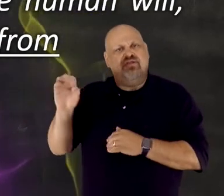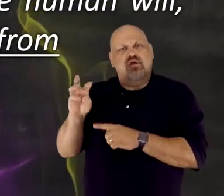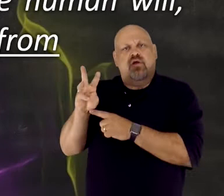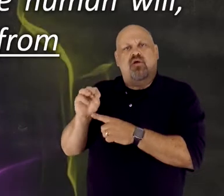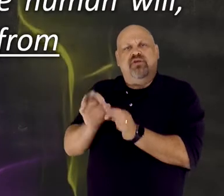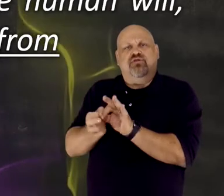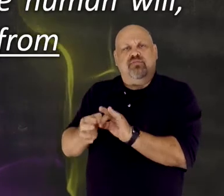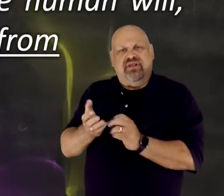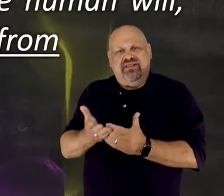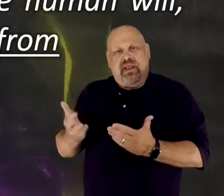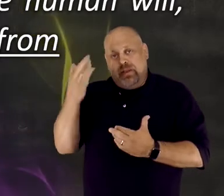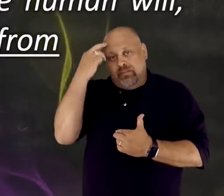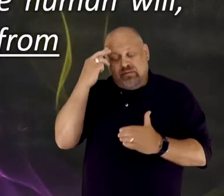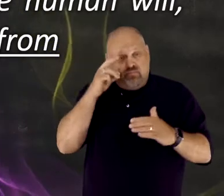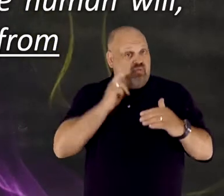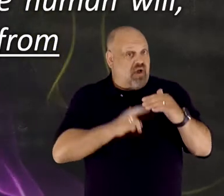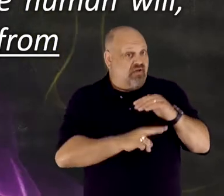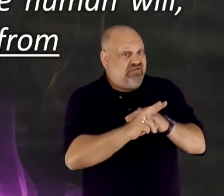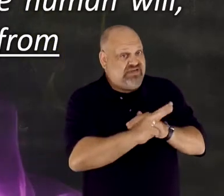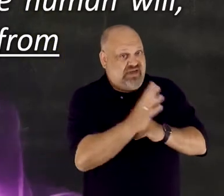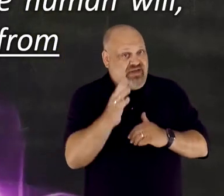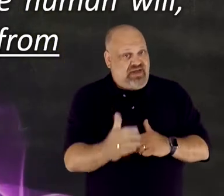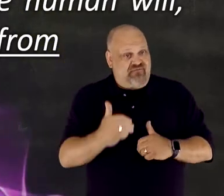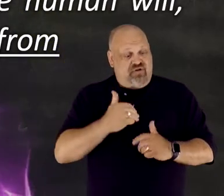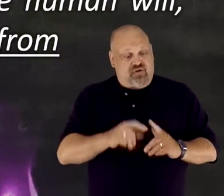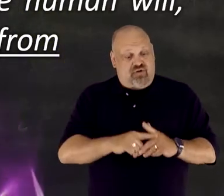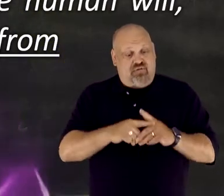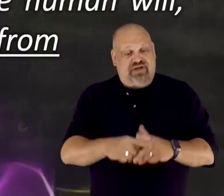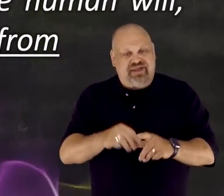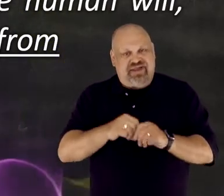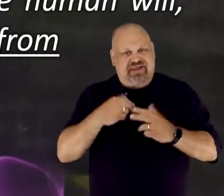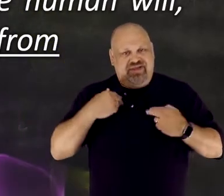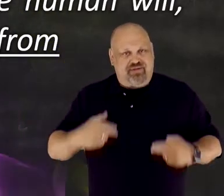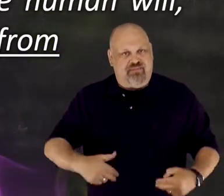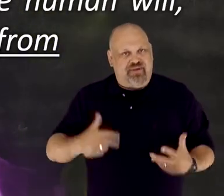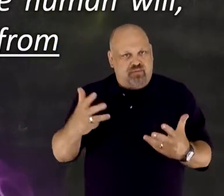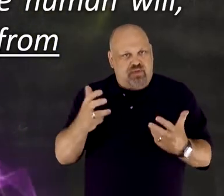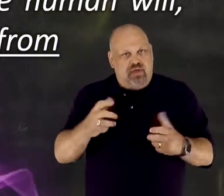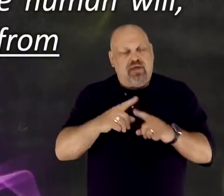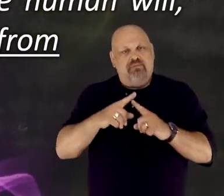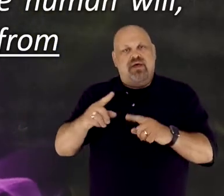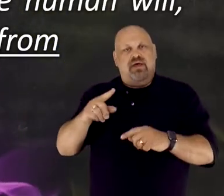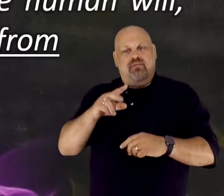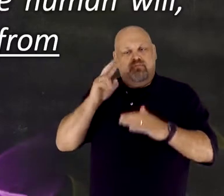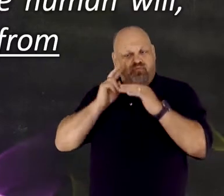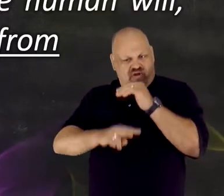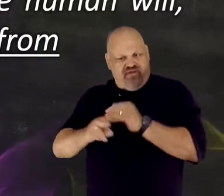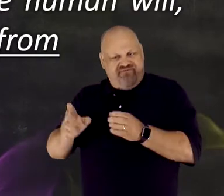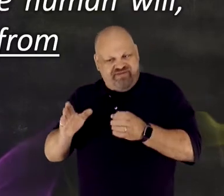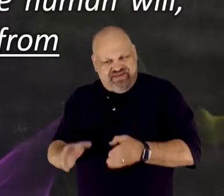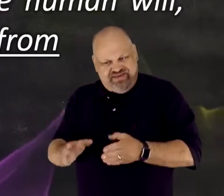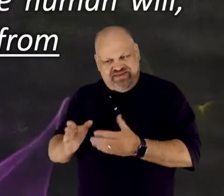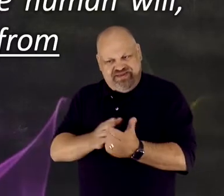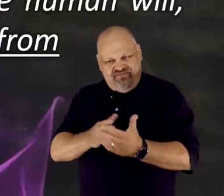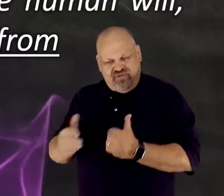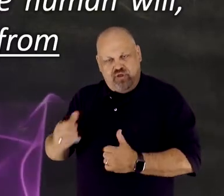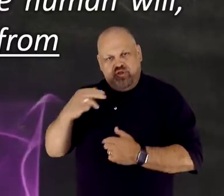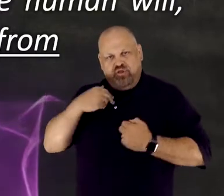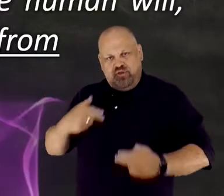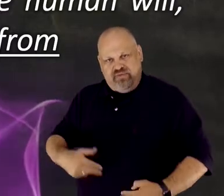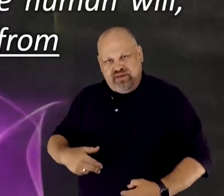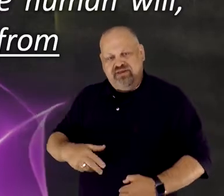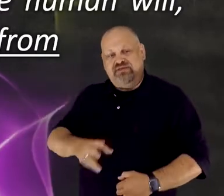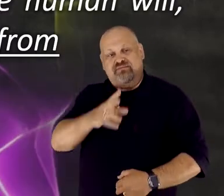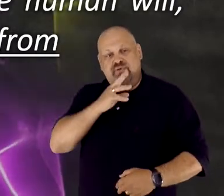things. For prophecy never had its origin in the human will, but prophets, though human, spoke from